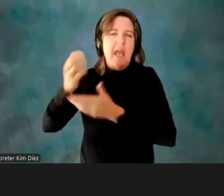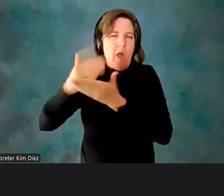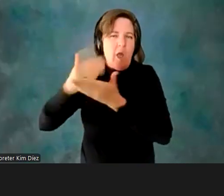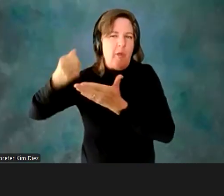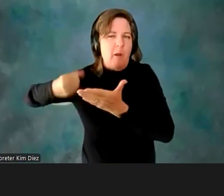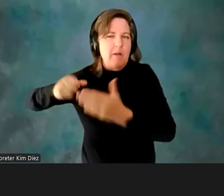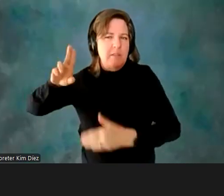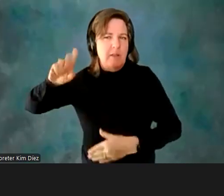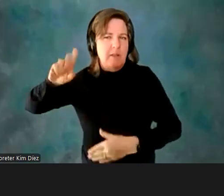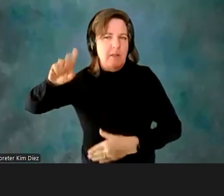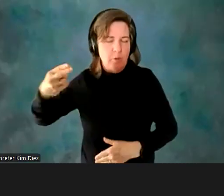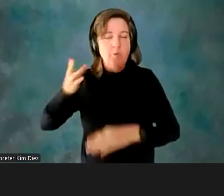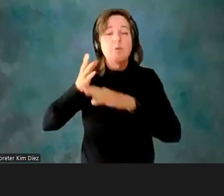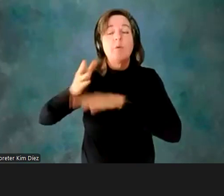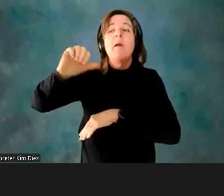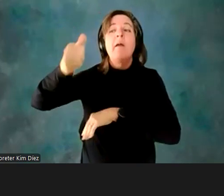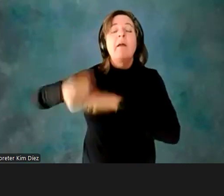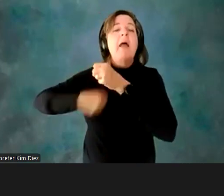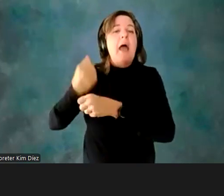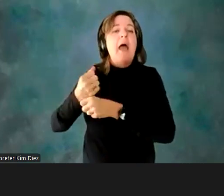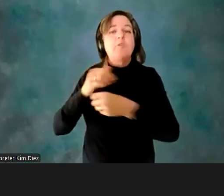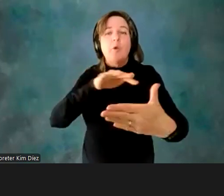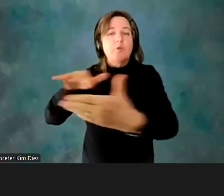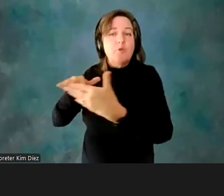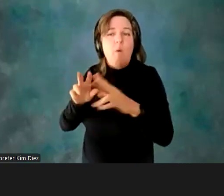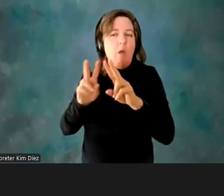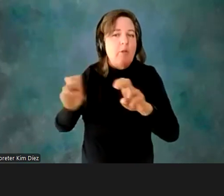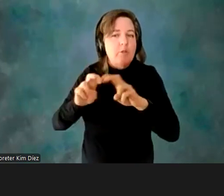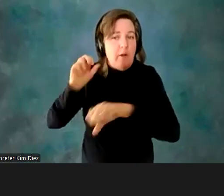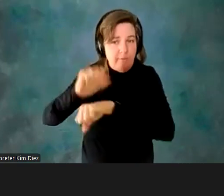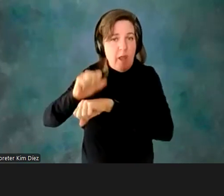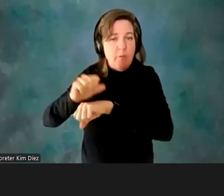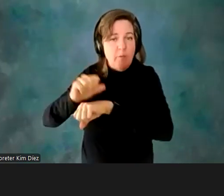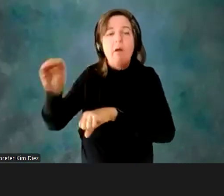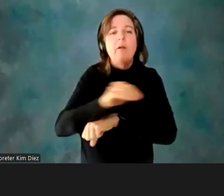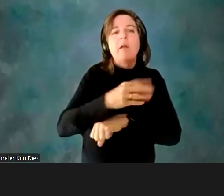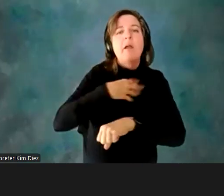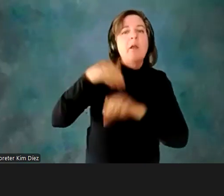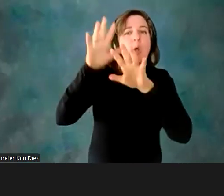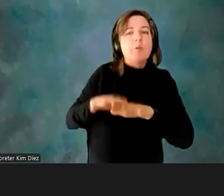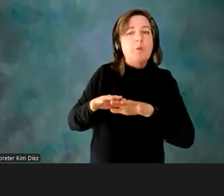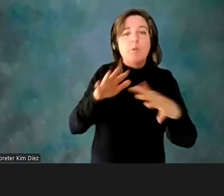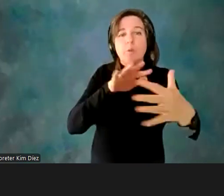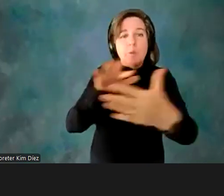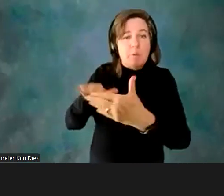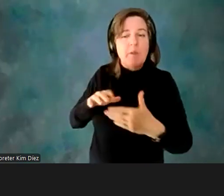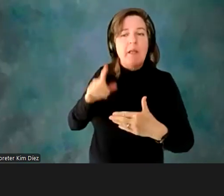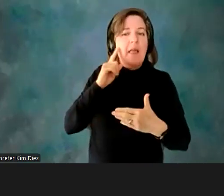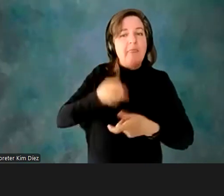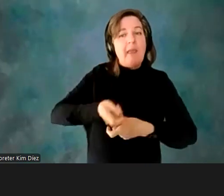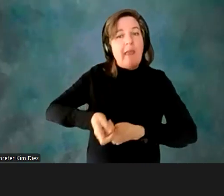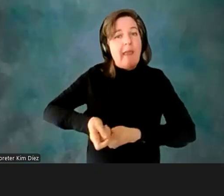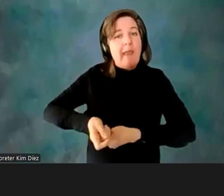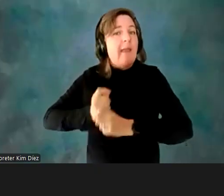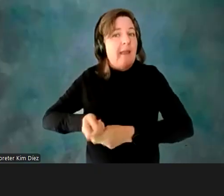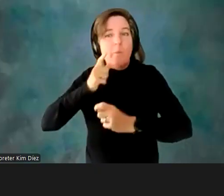survey work, Ken moved to the snow survey program, thinking digging was not to be or was going to be